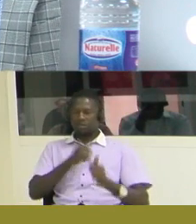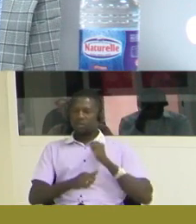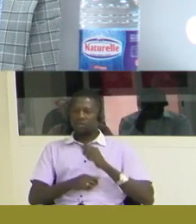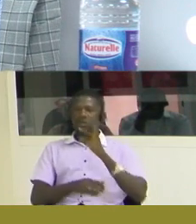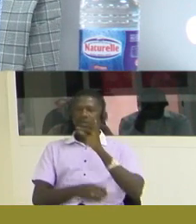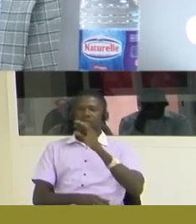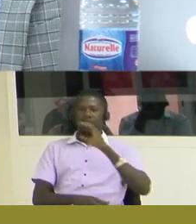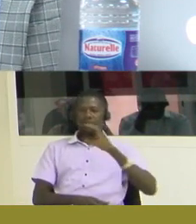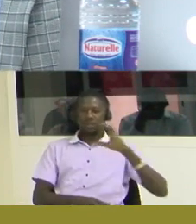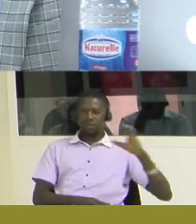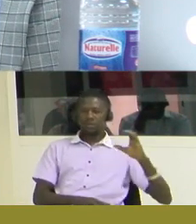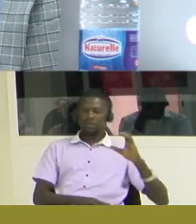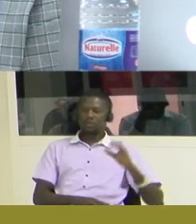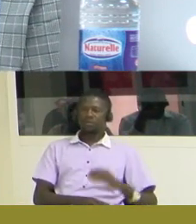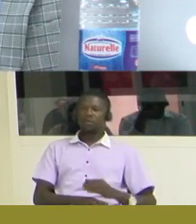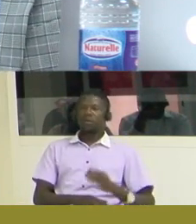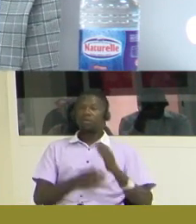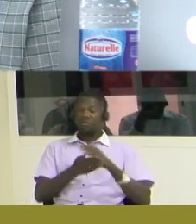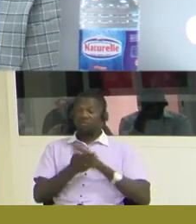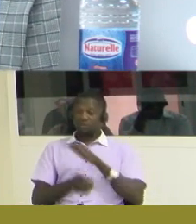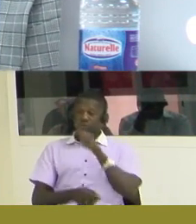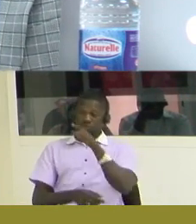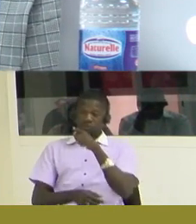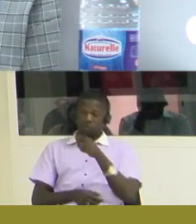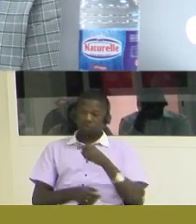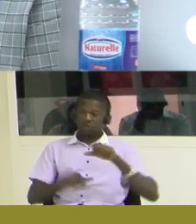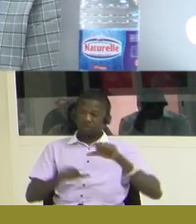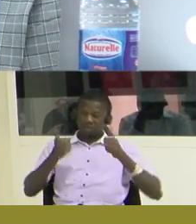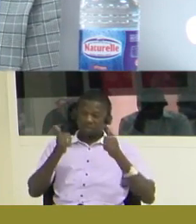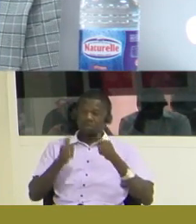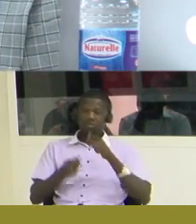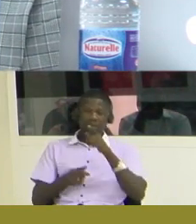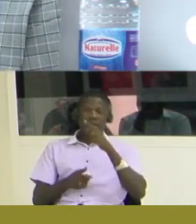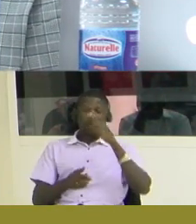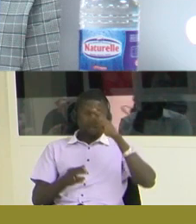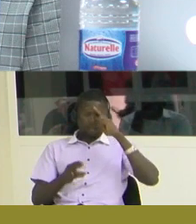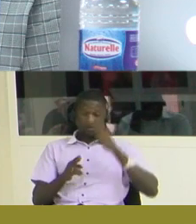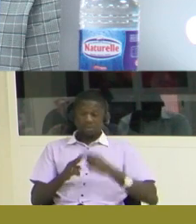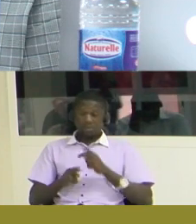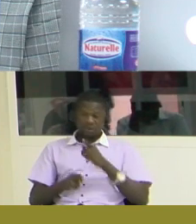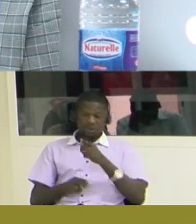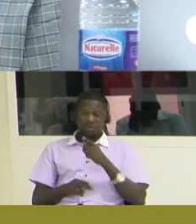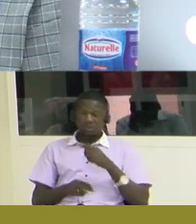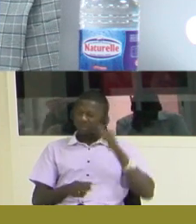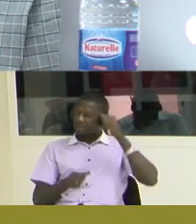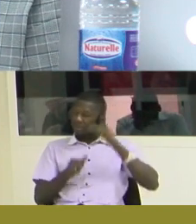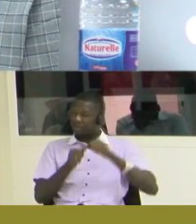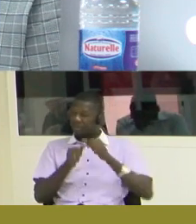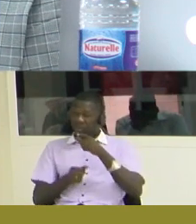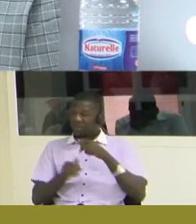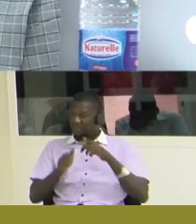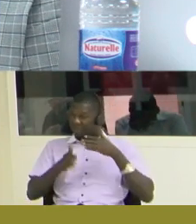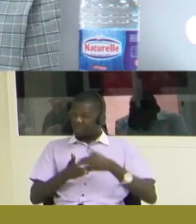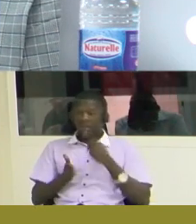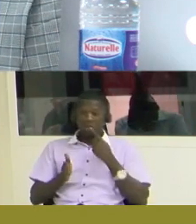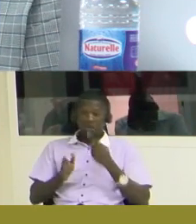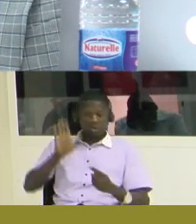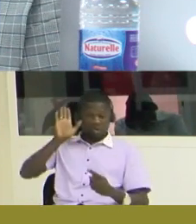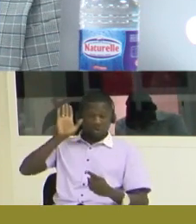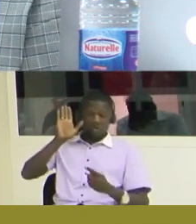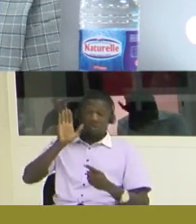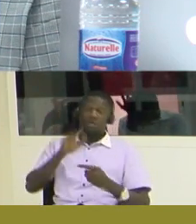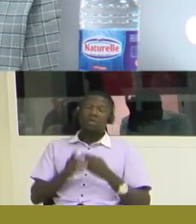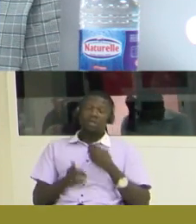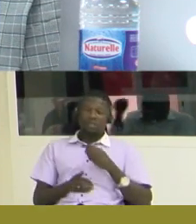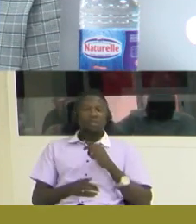before you start may I remind you that you still understand that it is a criminal